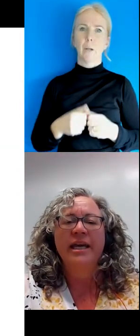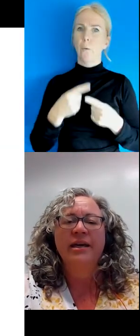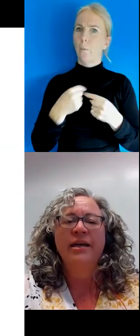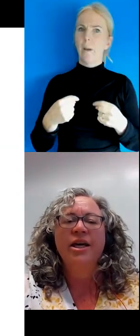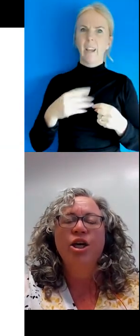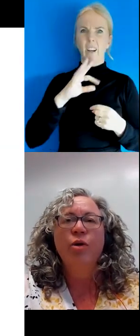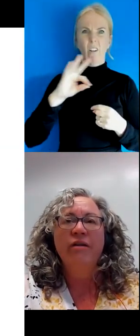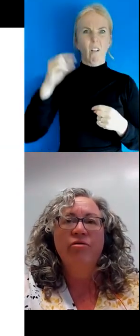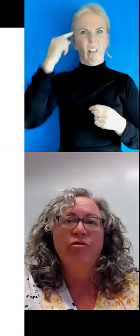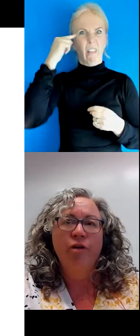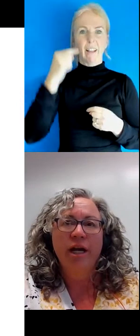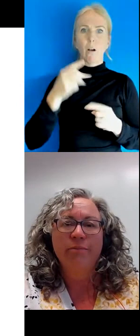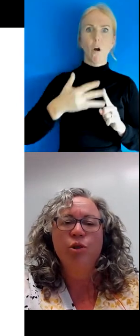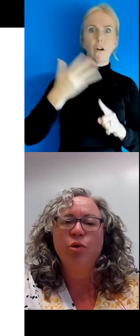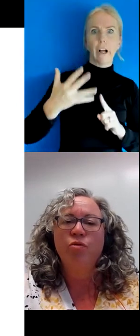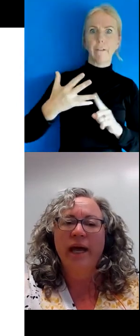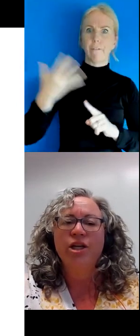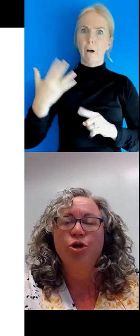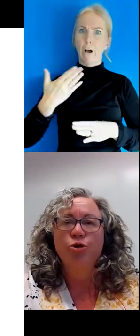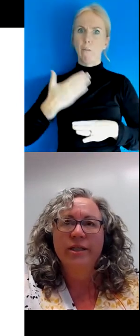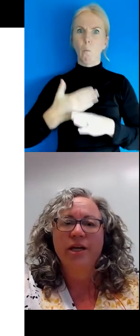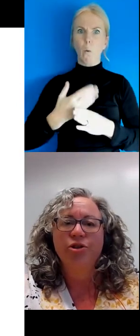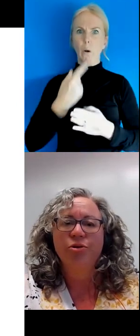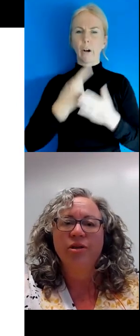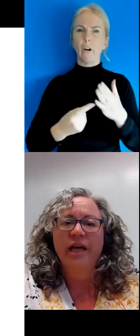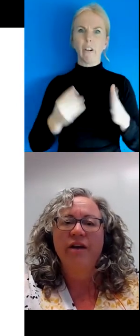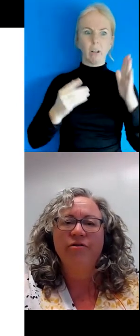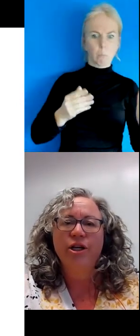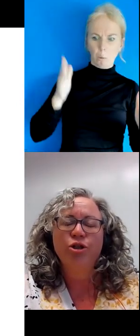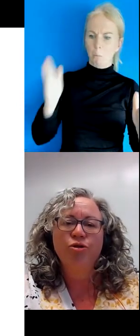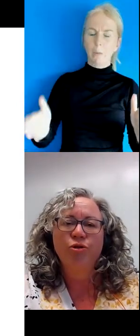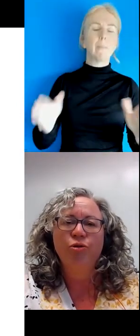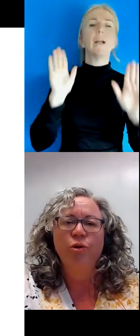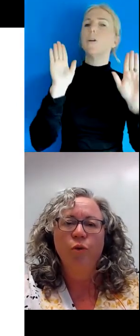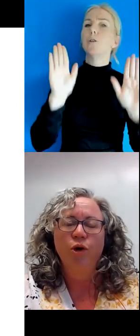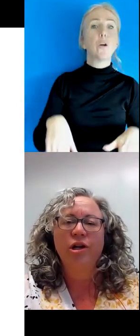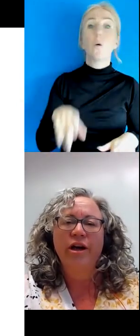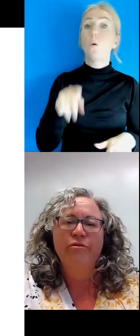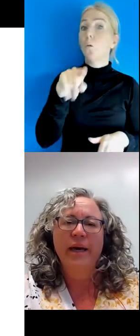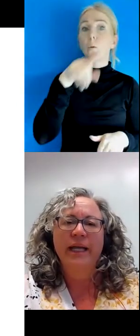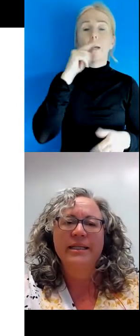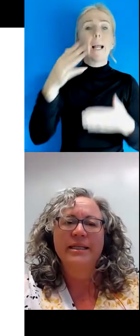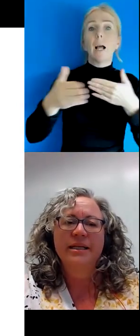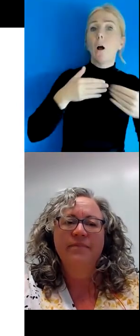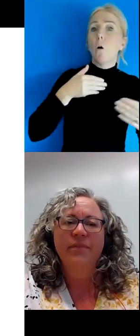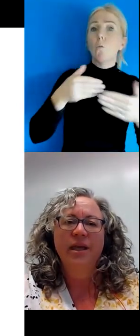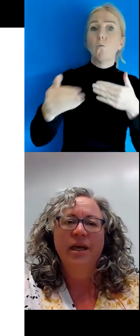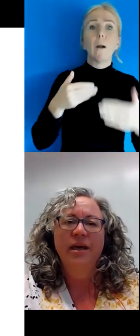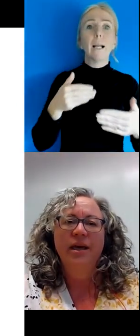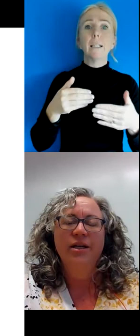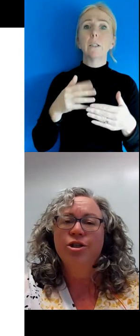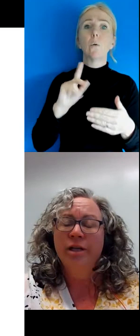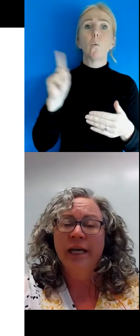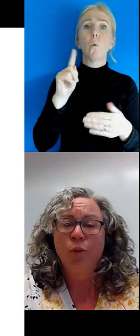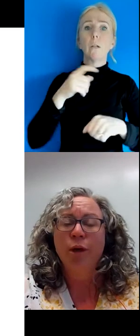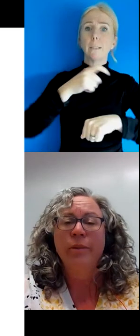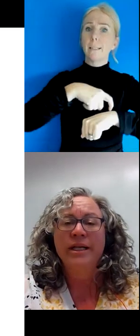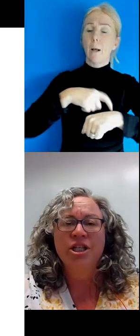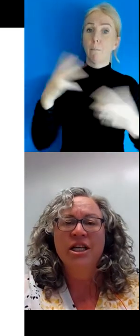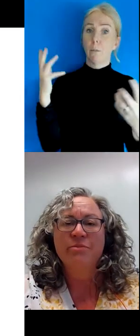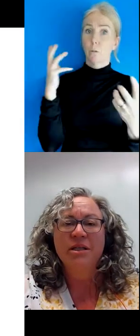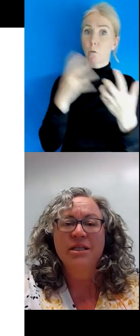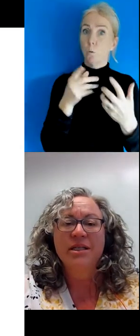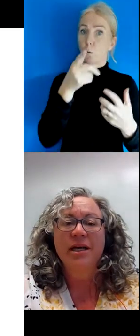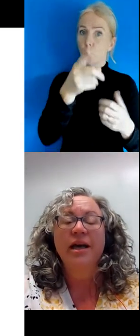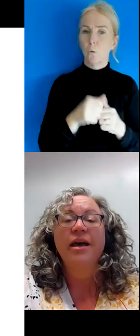and here you have the freedom to arrange your schedule and find a true work-life balance. Do you need